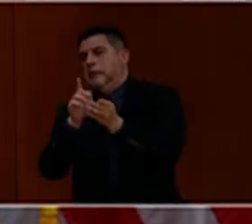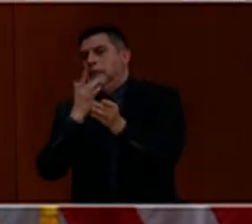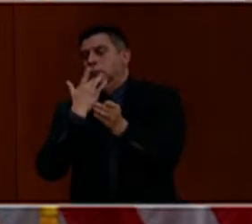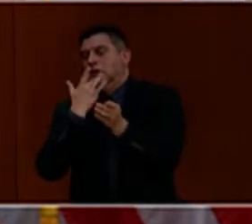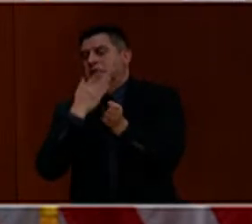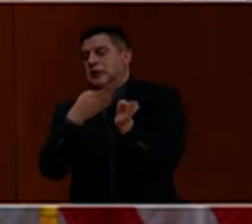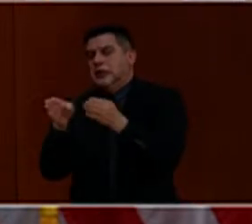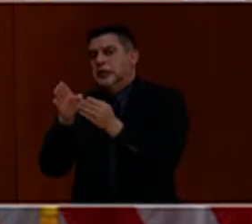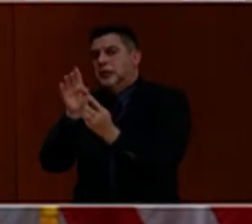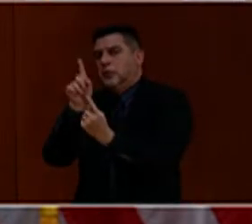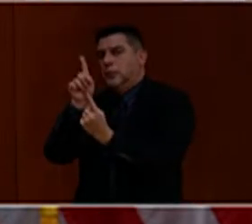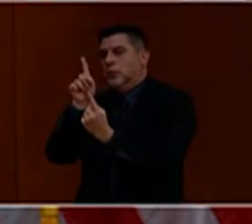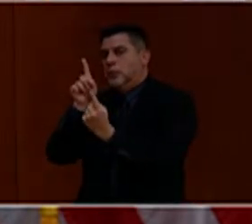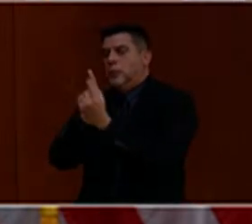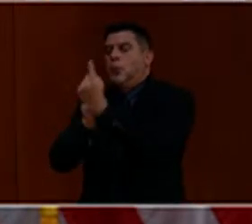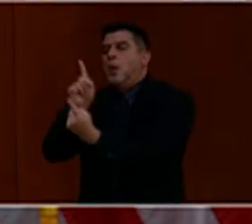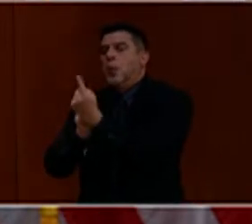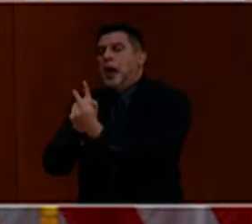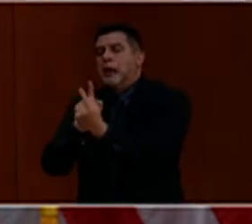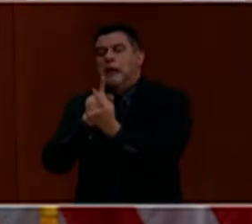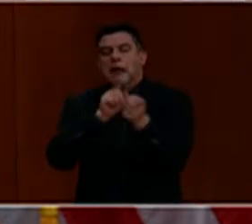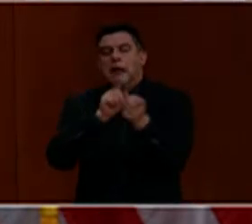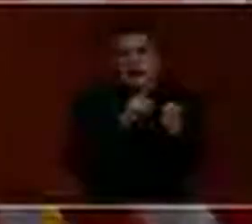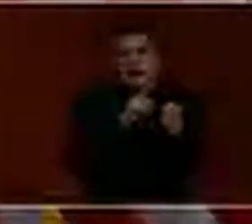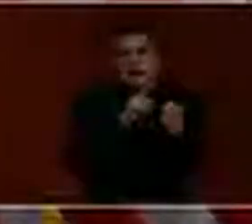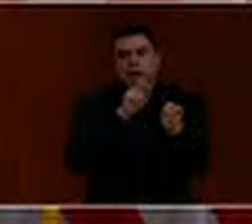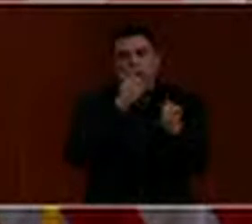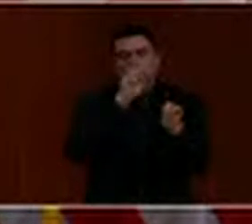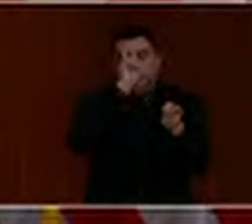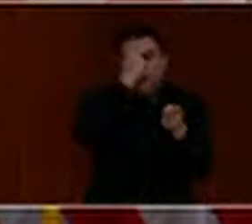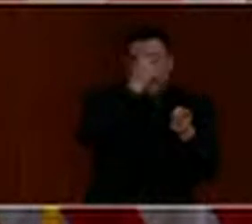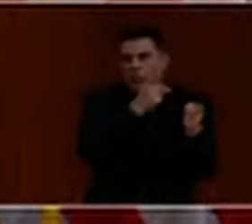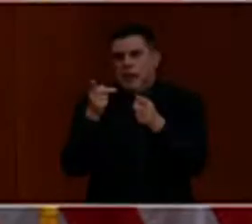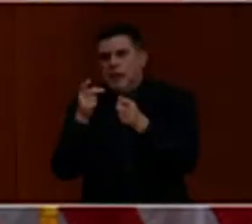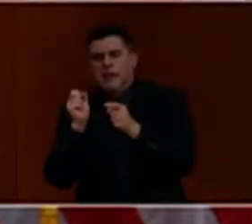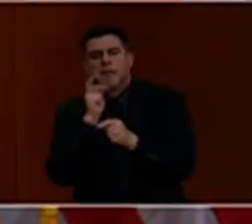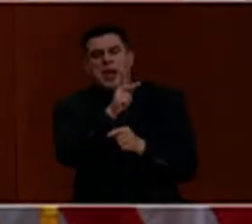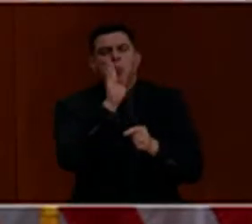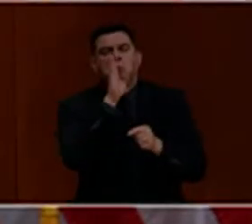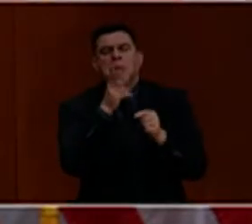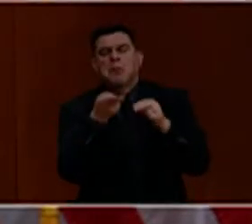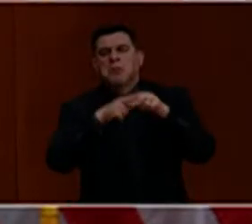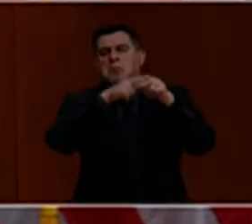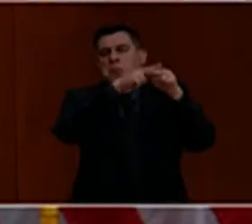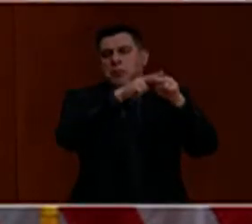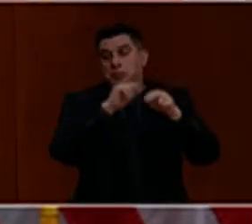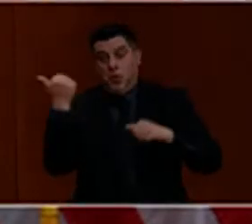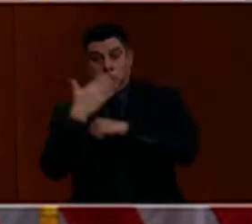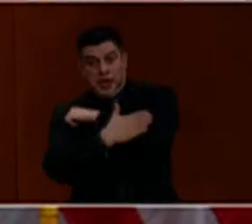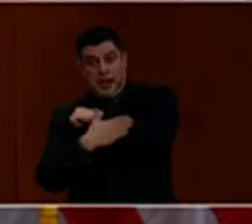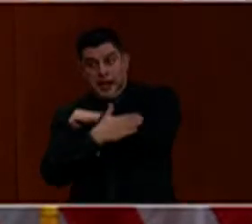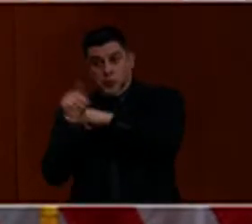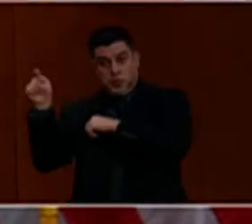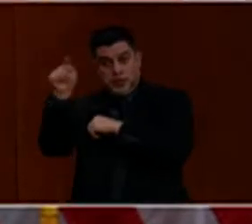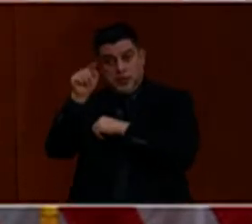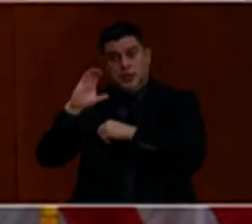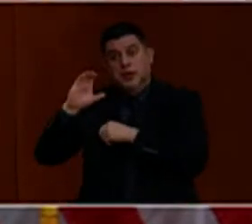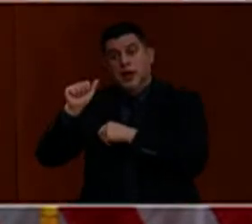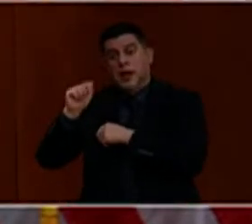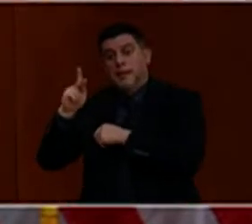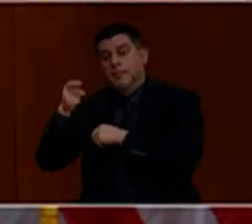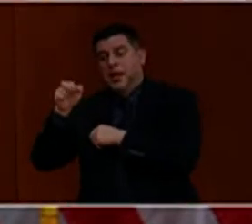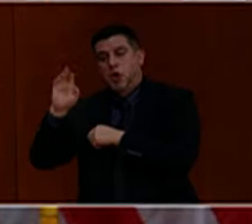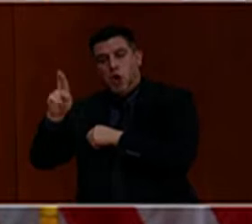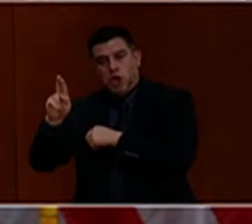as well. So they anticipate that number to rise. I talked to the superintendent of Baker County. They have 93% of the parents have